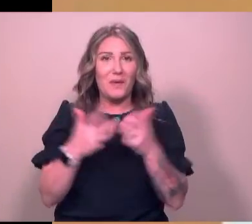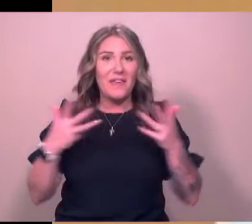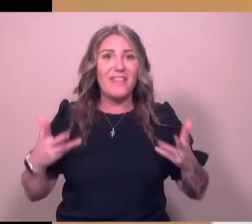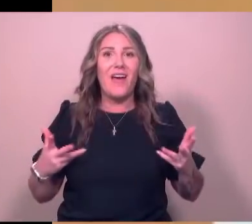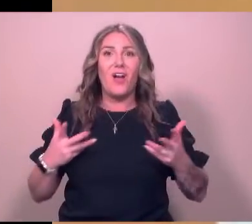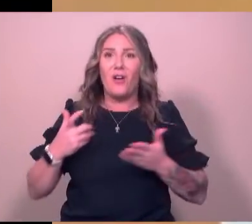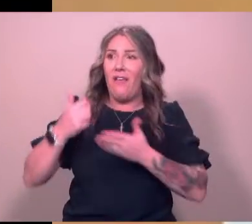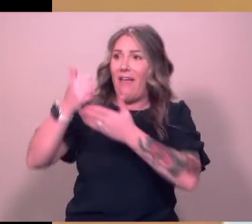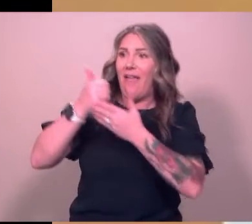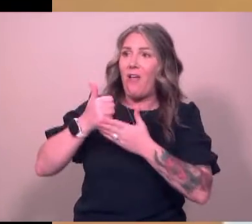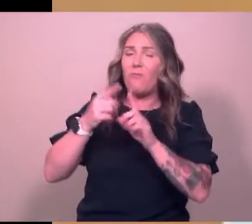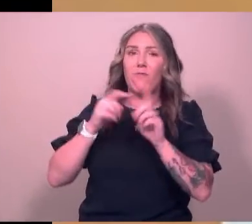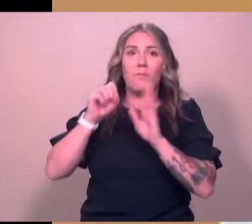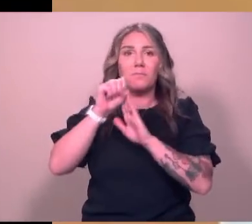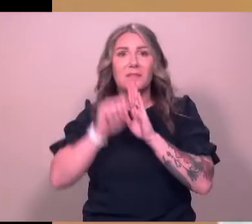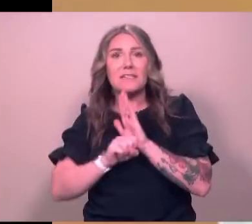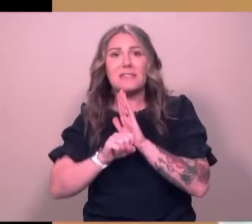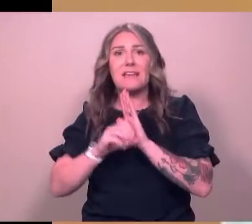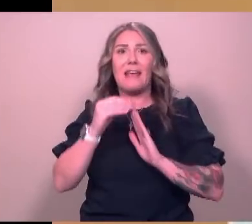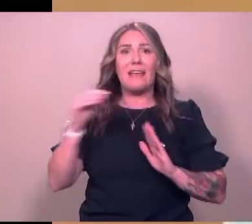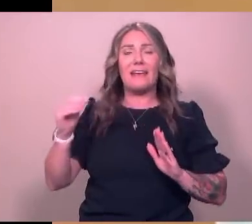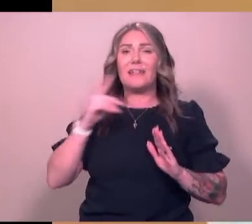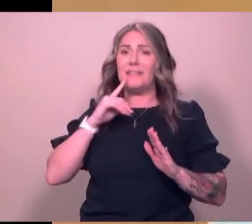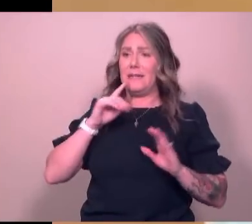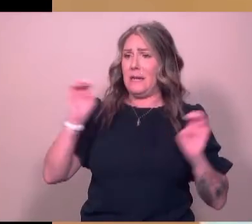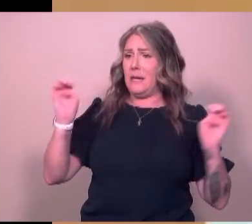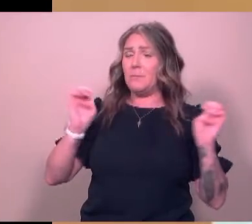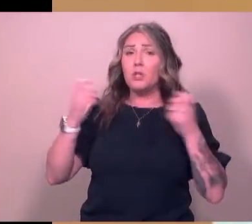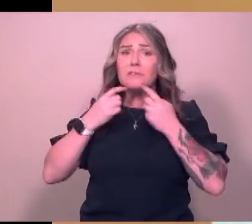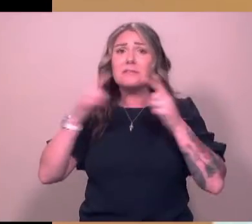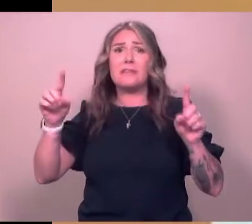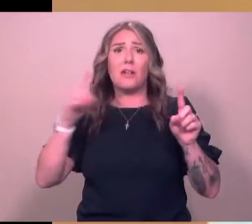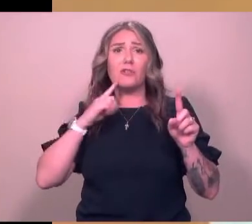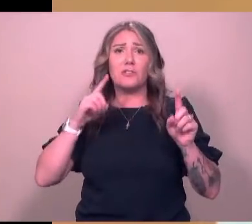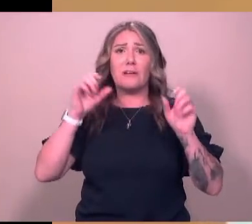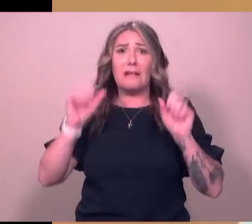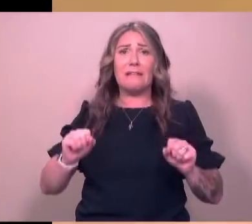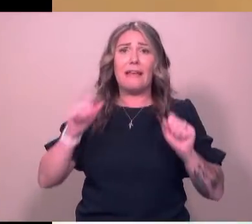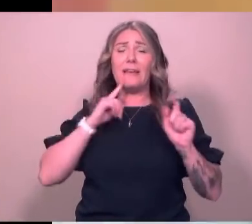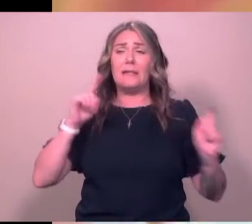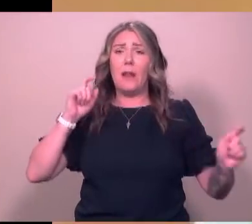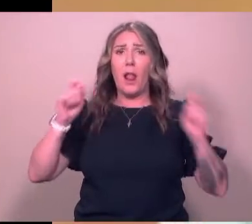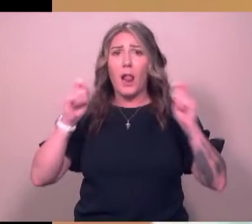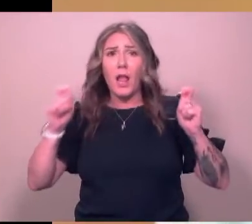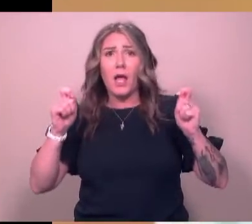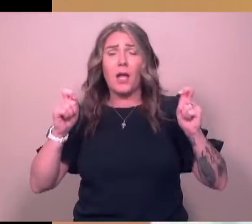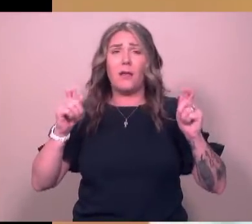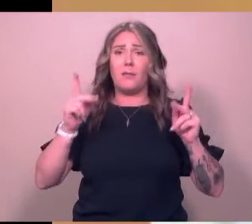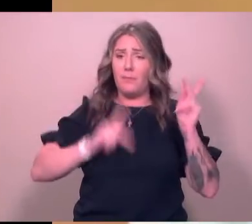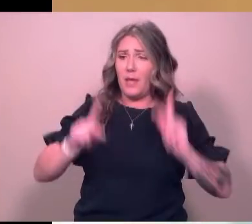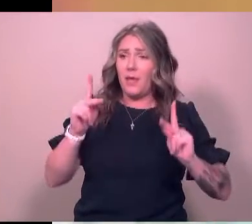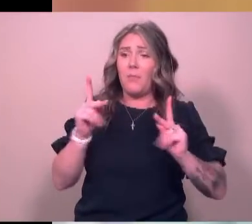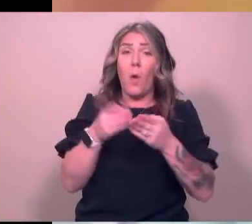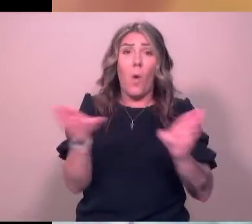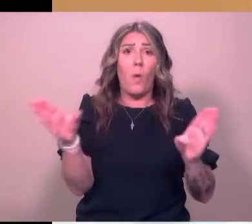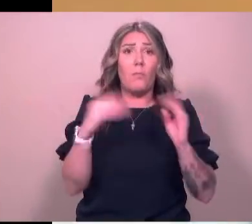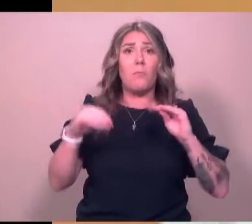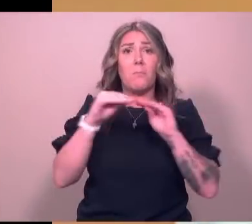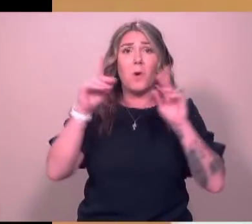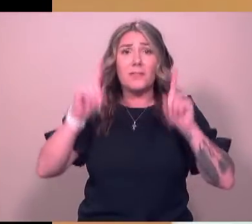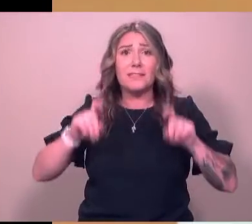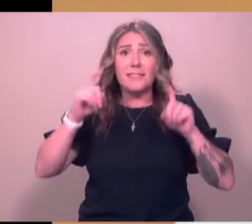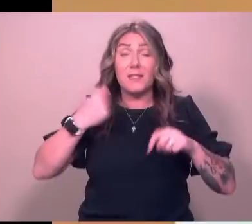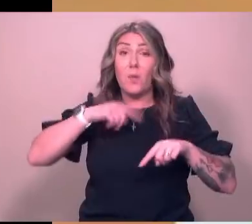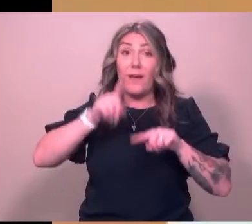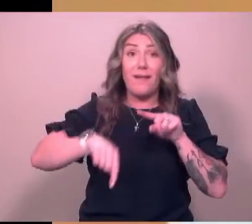without help from the state, in the form of an emergency declaration so that we can liberalize people. We want to open more testing. We can't